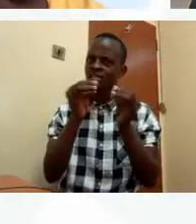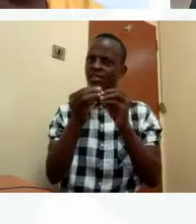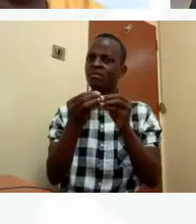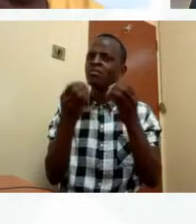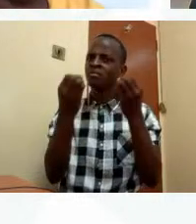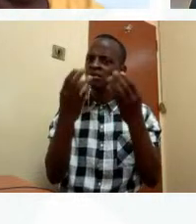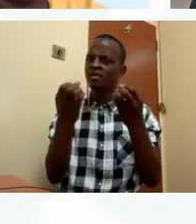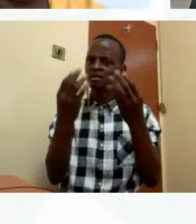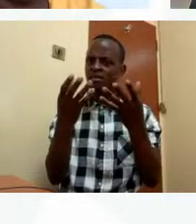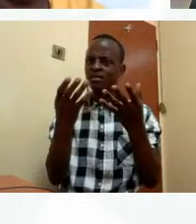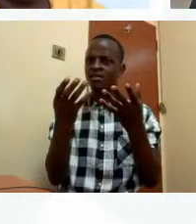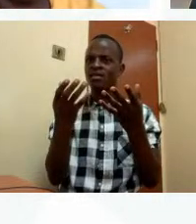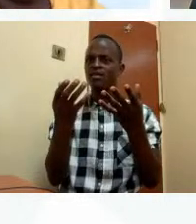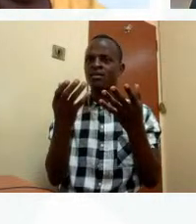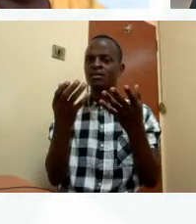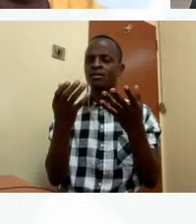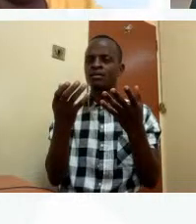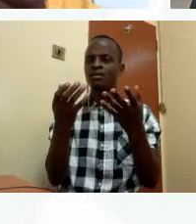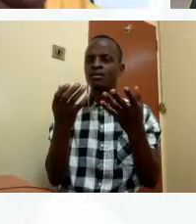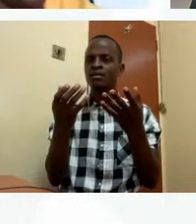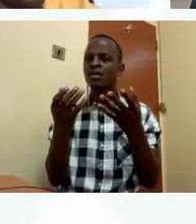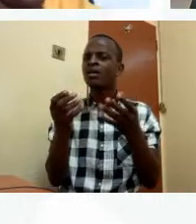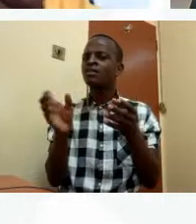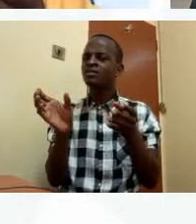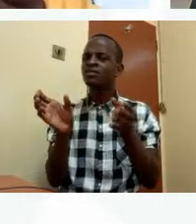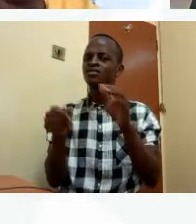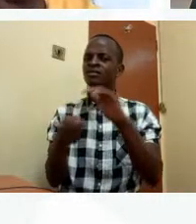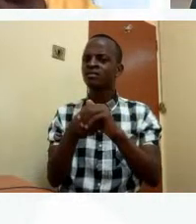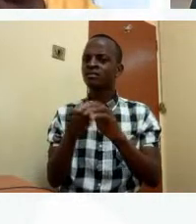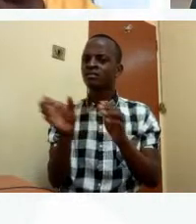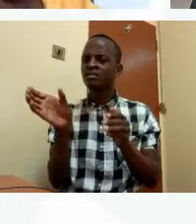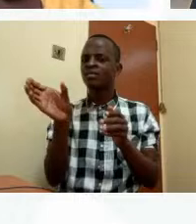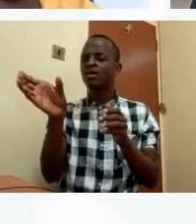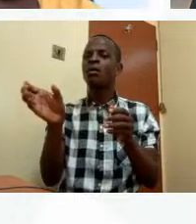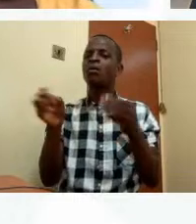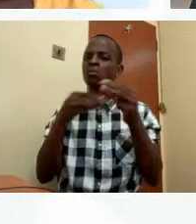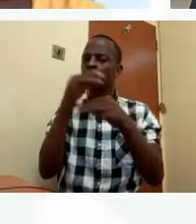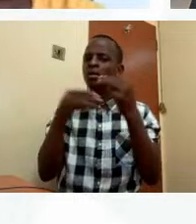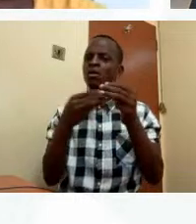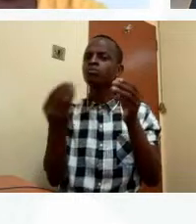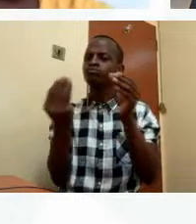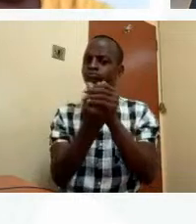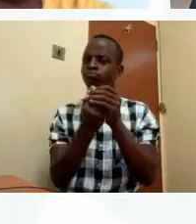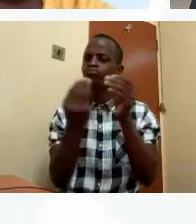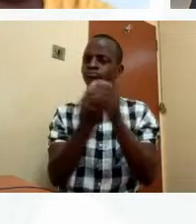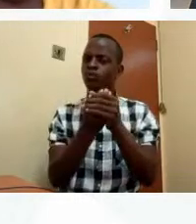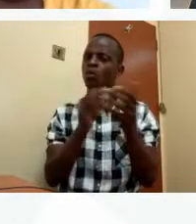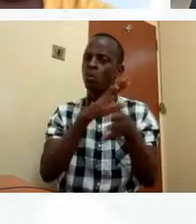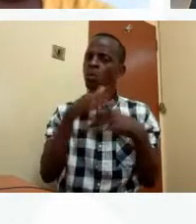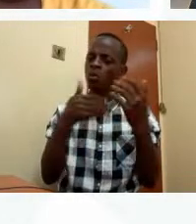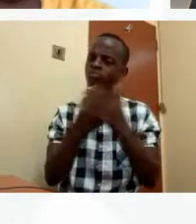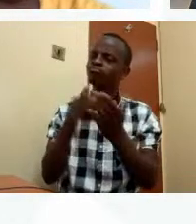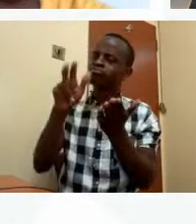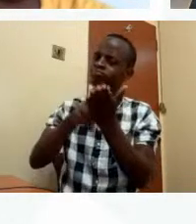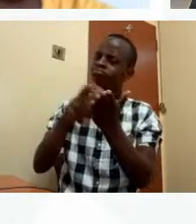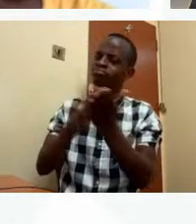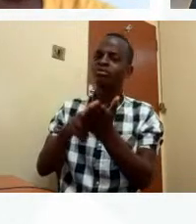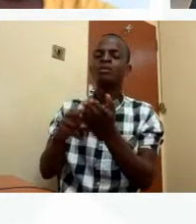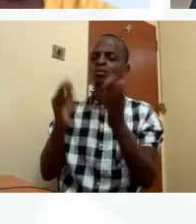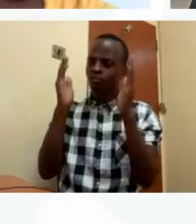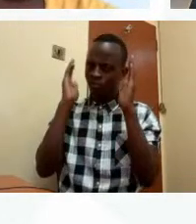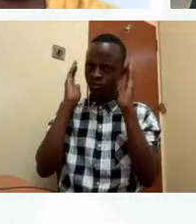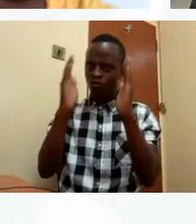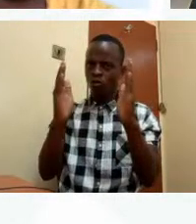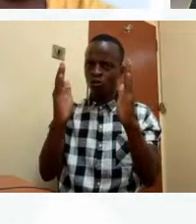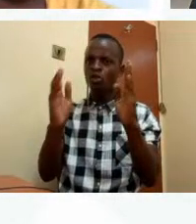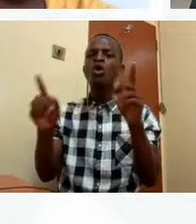500 plus. So for private sector, that's an opportunity for marketing. So we are calling for telecommunication companies, the